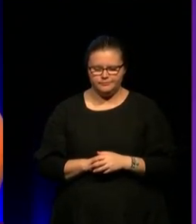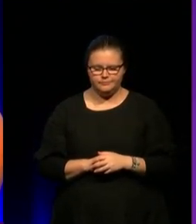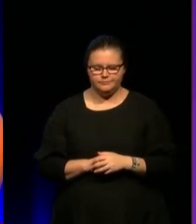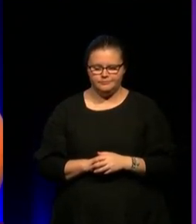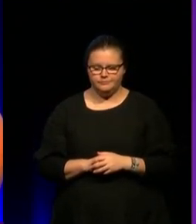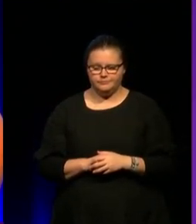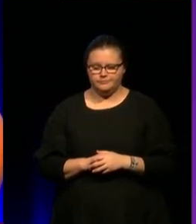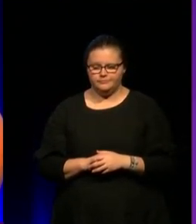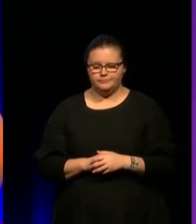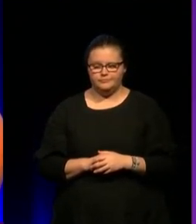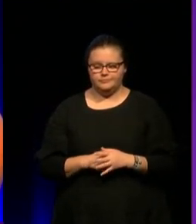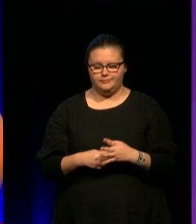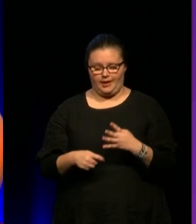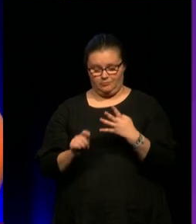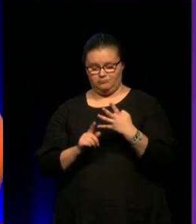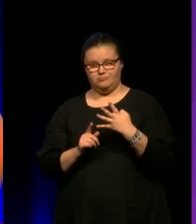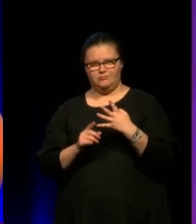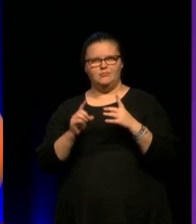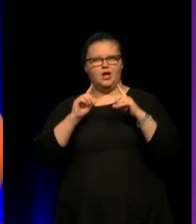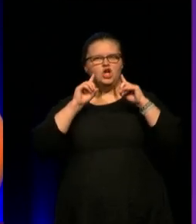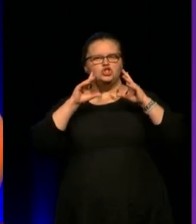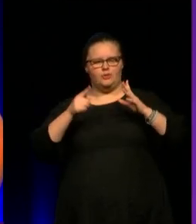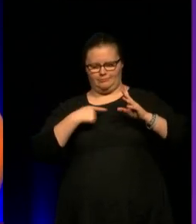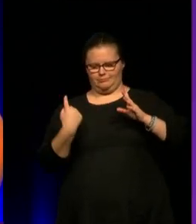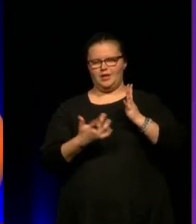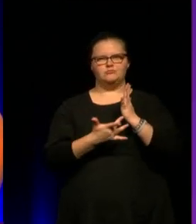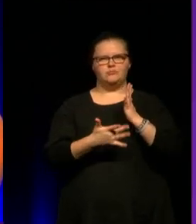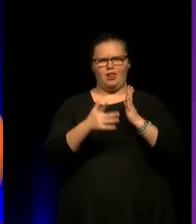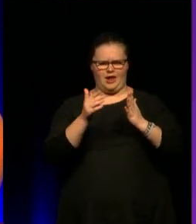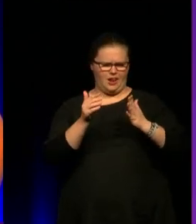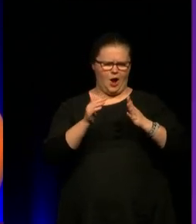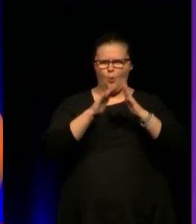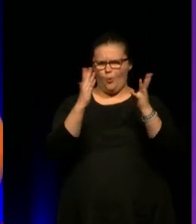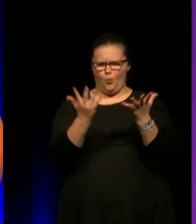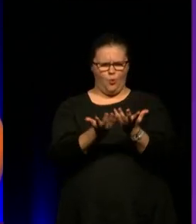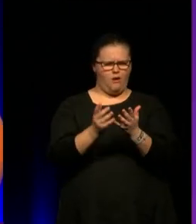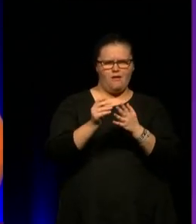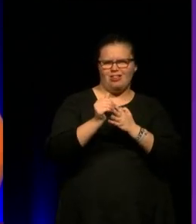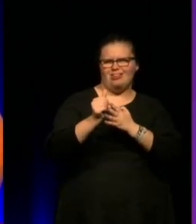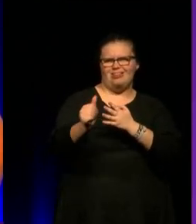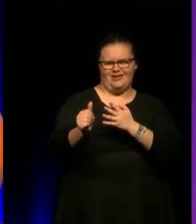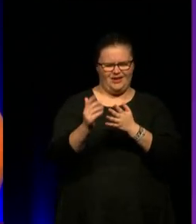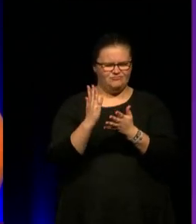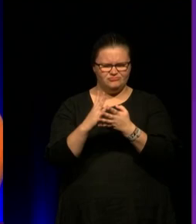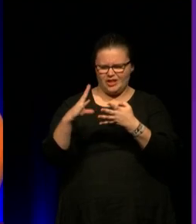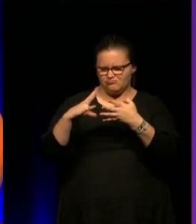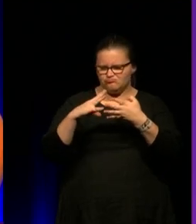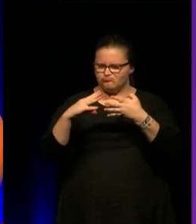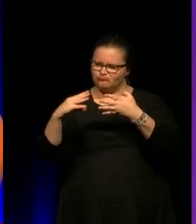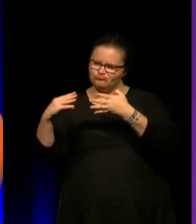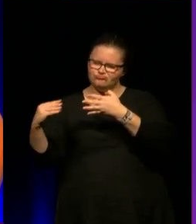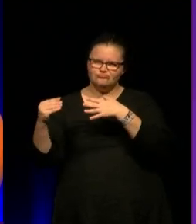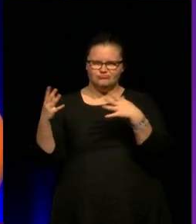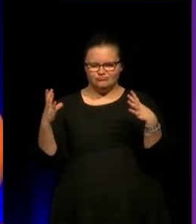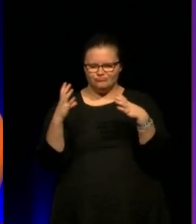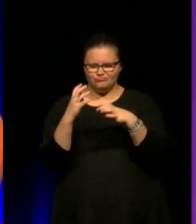and then showing that our technology can lead the world in these categories. And those three things really blend together, I guess. But we're